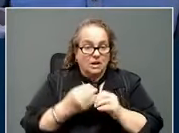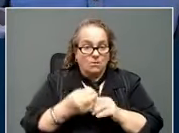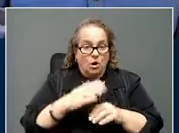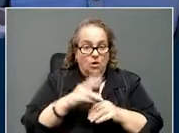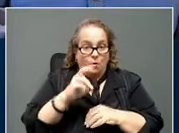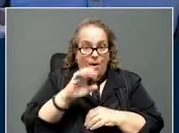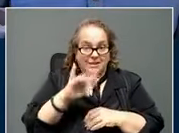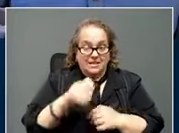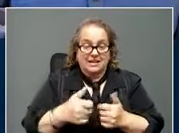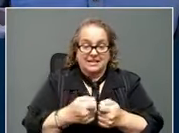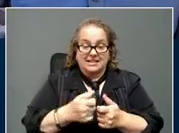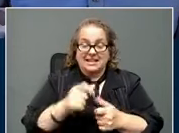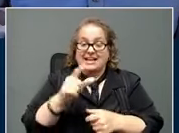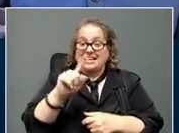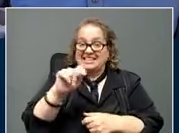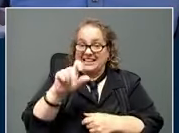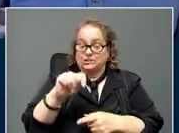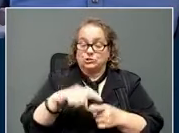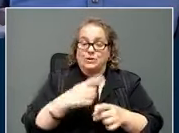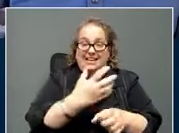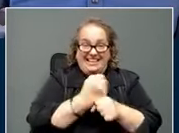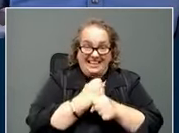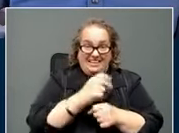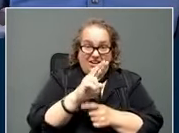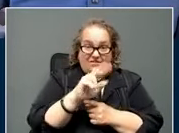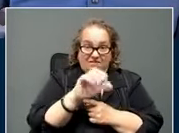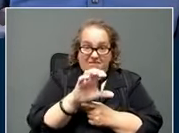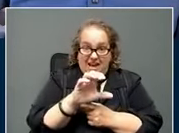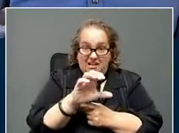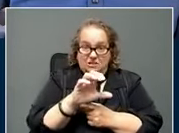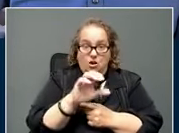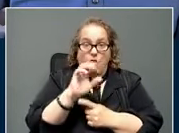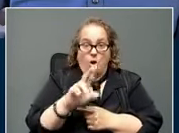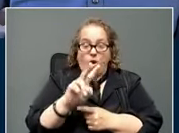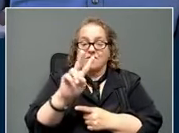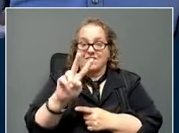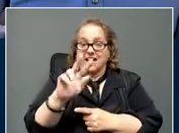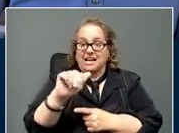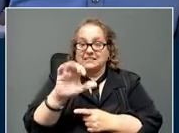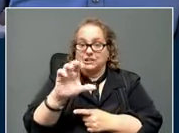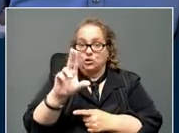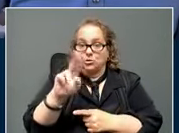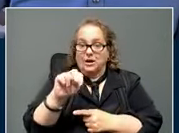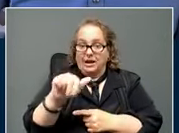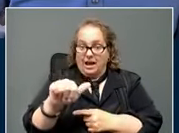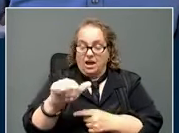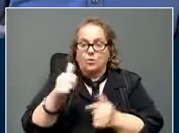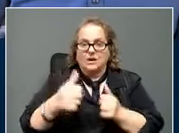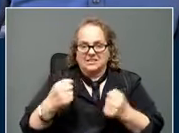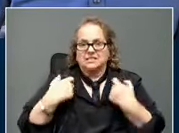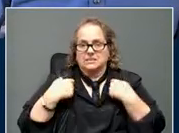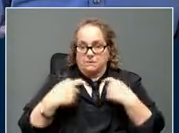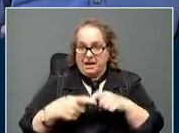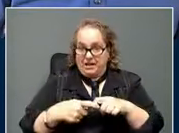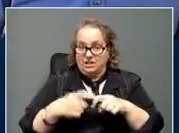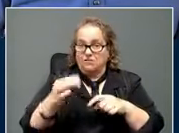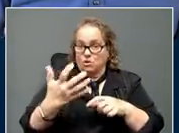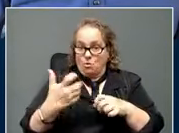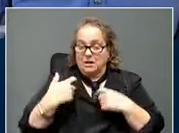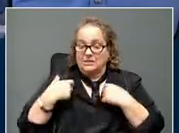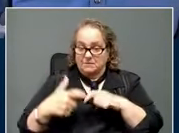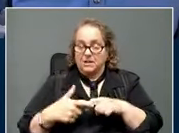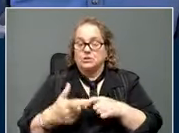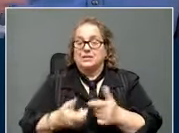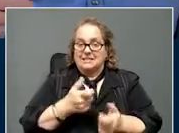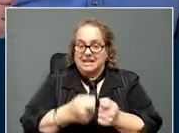Vax, or you can text to Vacuna, V-A-C-U-N-A, which is Spanish. If you want it in Spanish and you text your zip